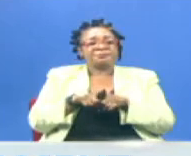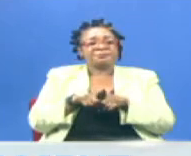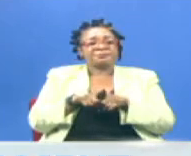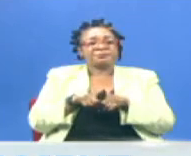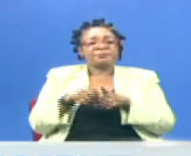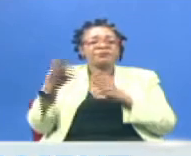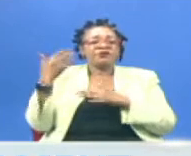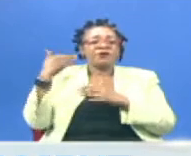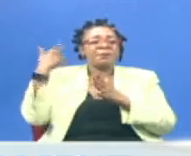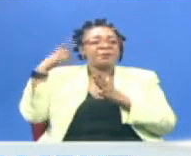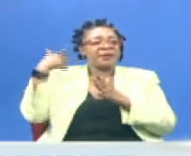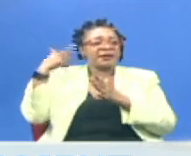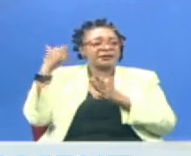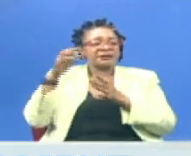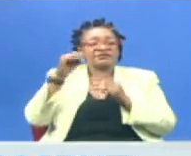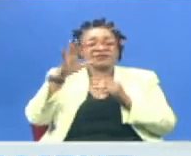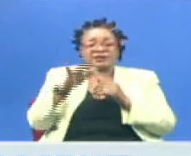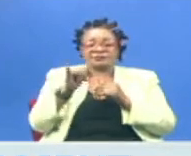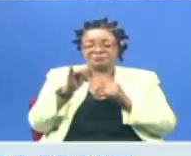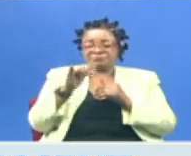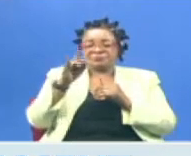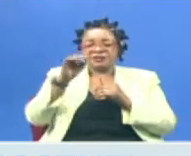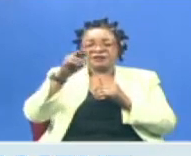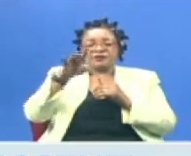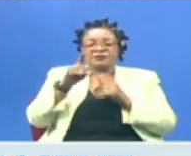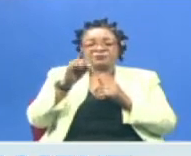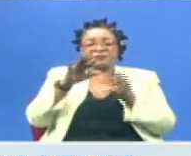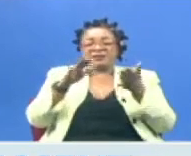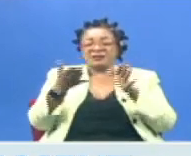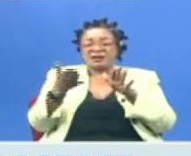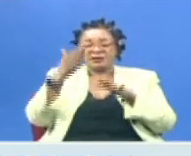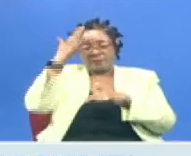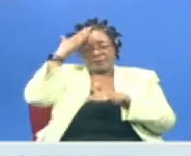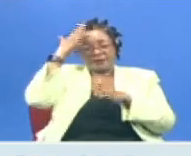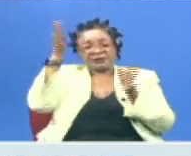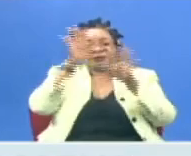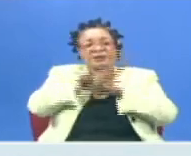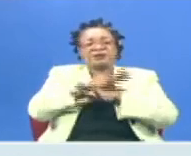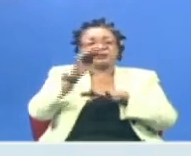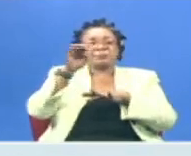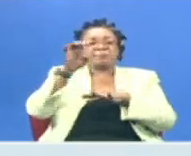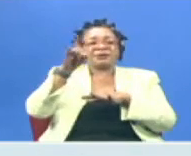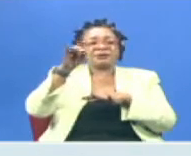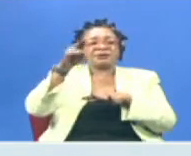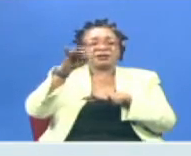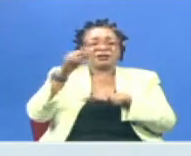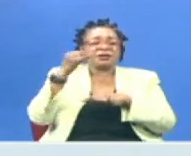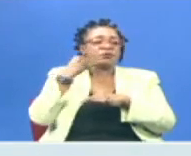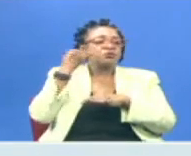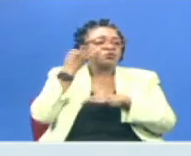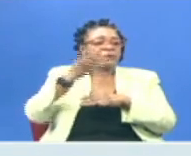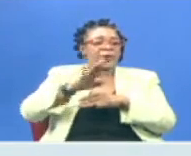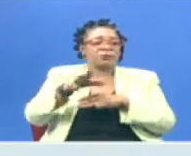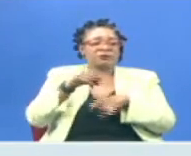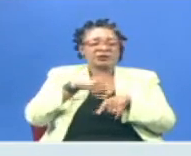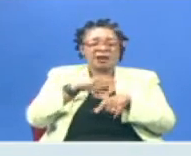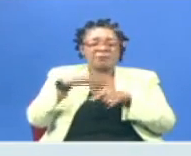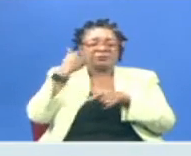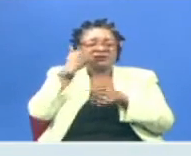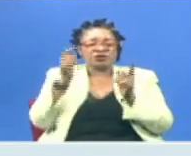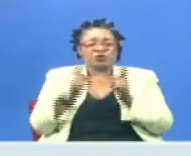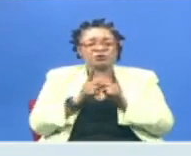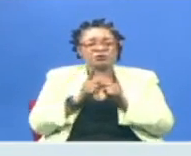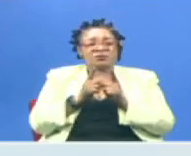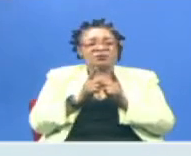Mathare United defender David Mwangi is dead. Mwangi died Monday night at Medihill Hospital in Nakuru County after a short illness.